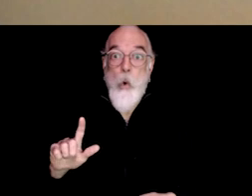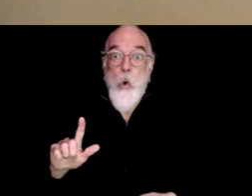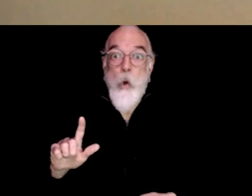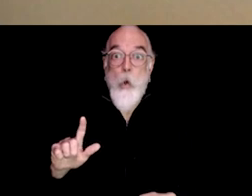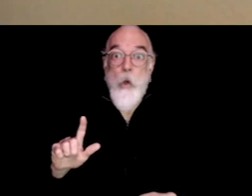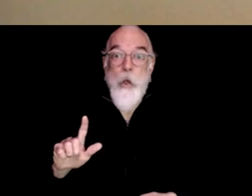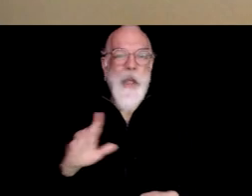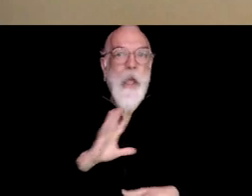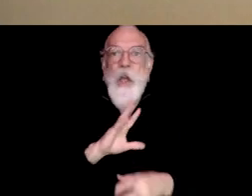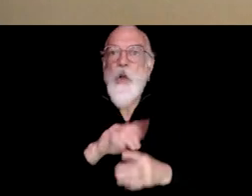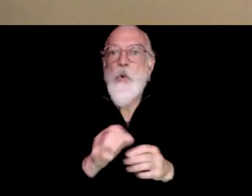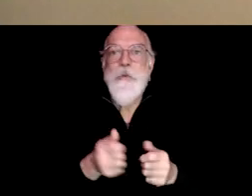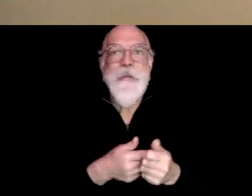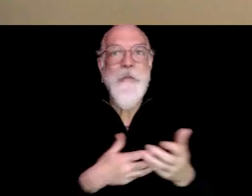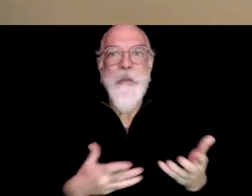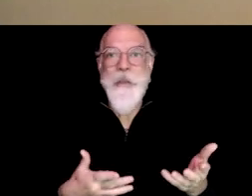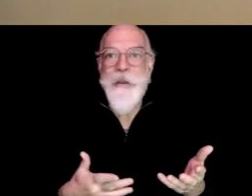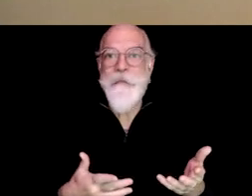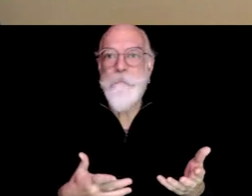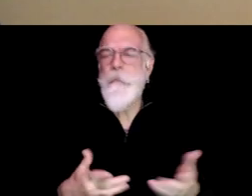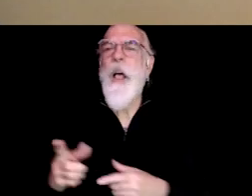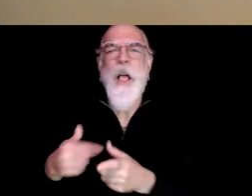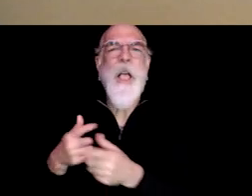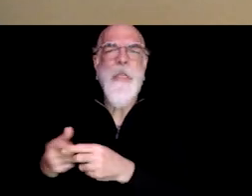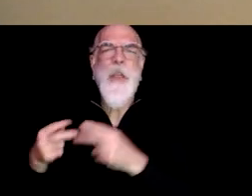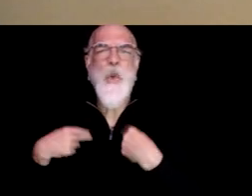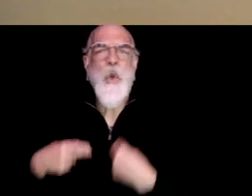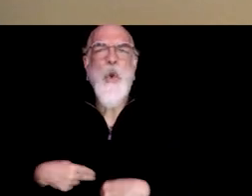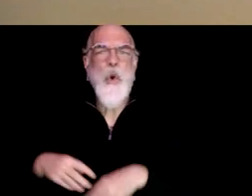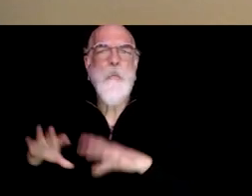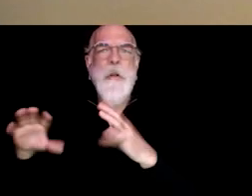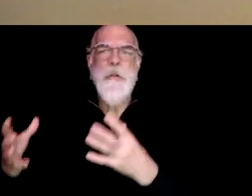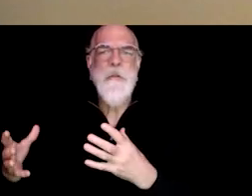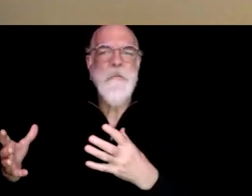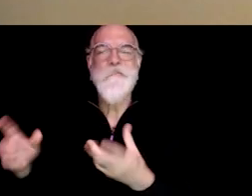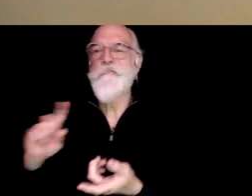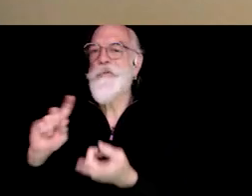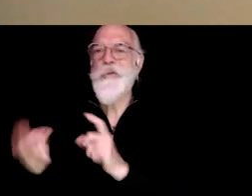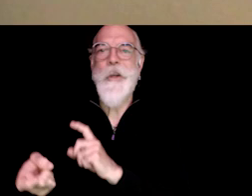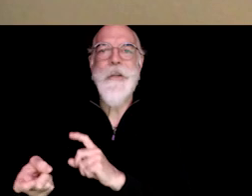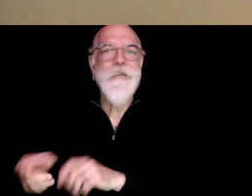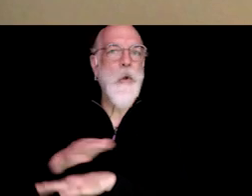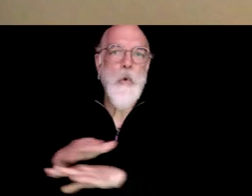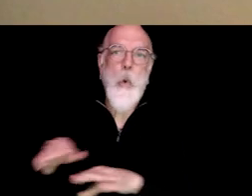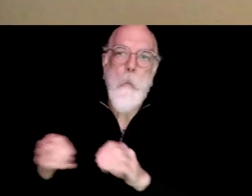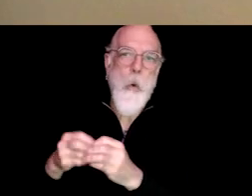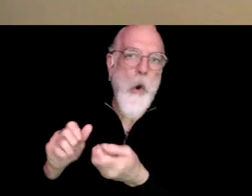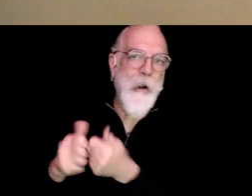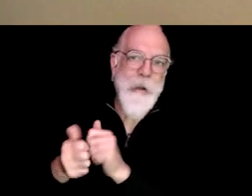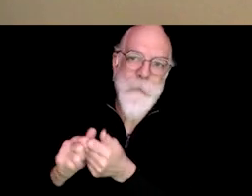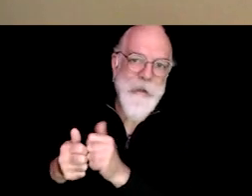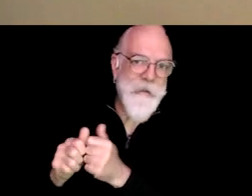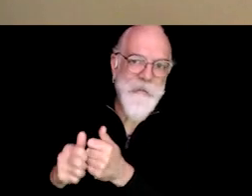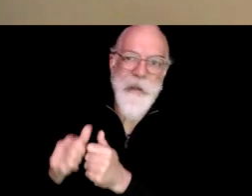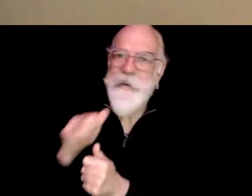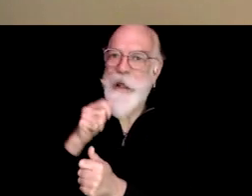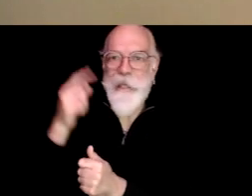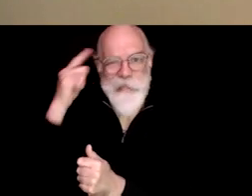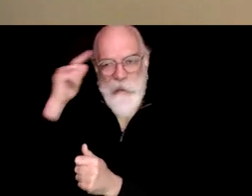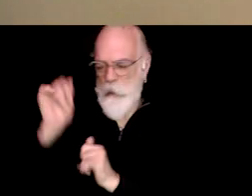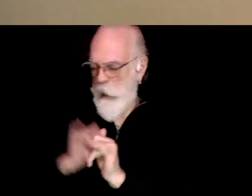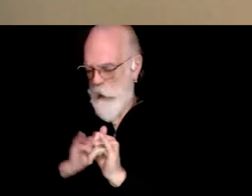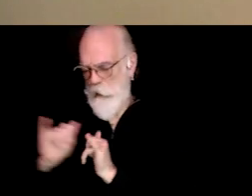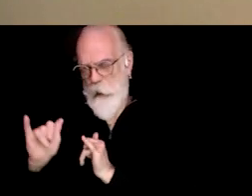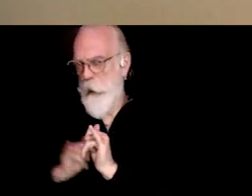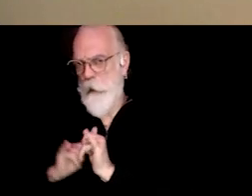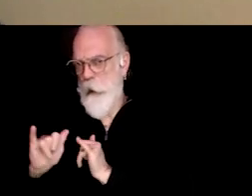it would have to change humanity because humans would not be competitive. They wouldn't think about themselves.